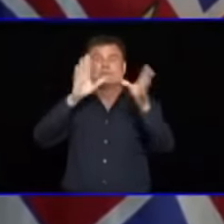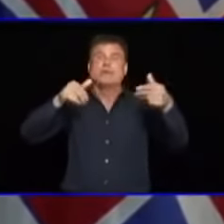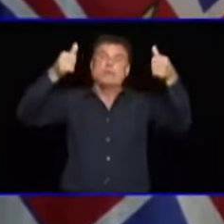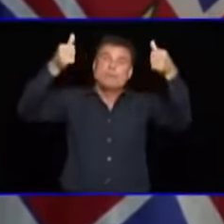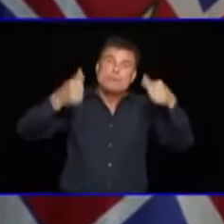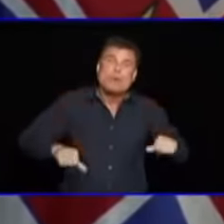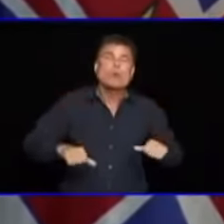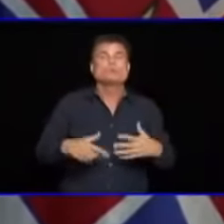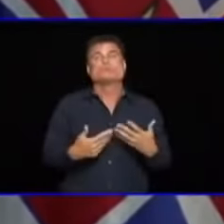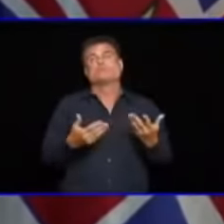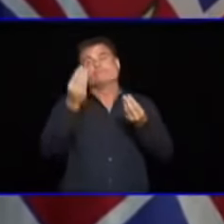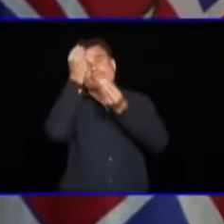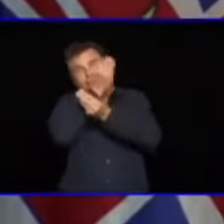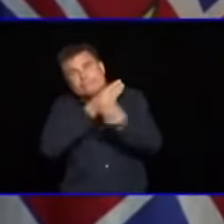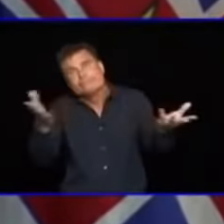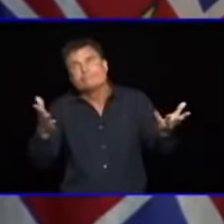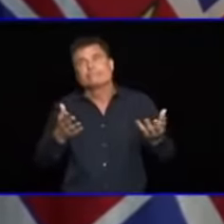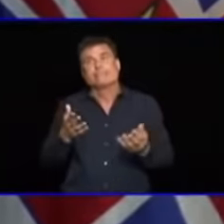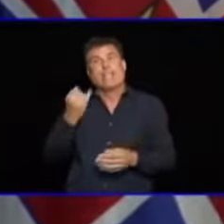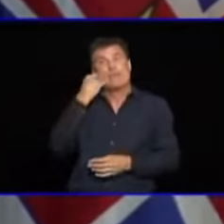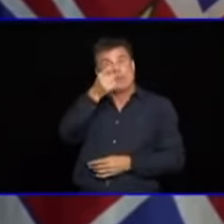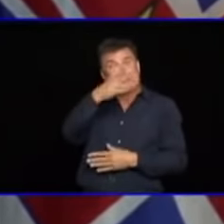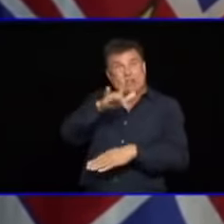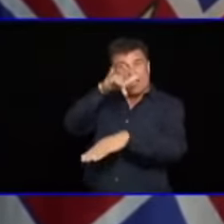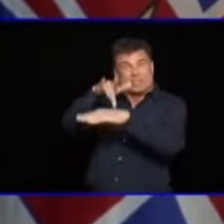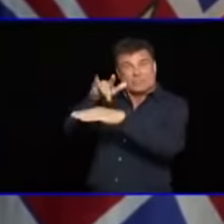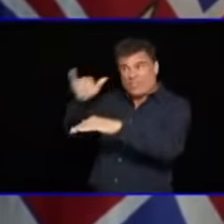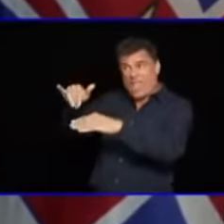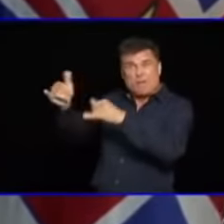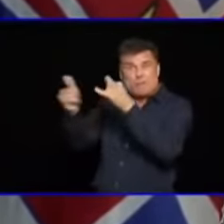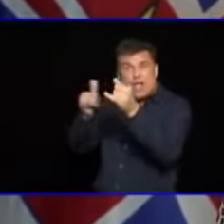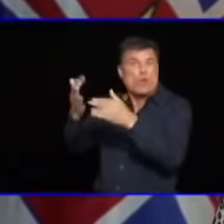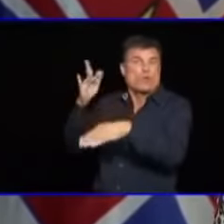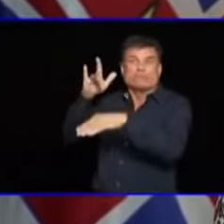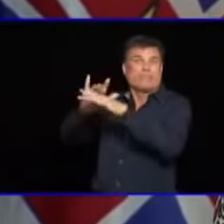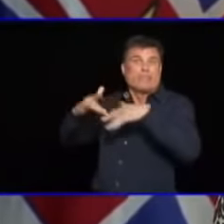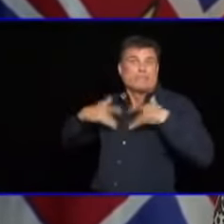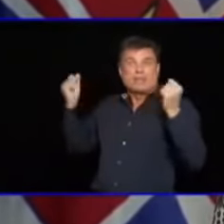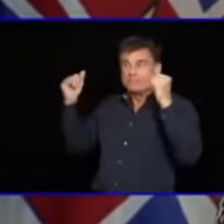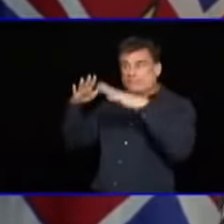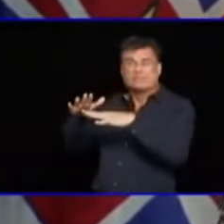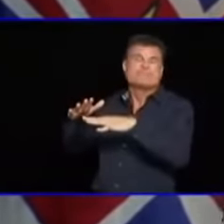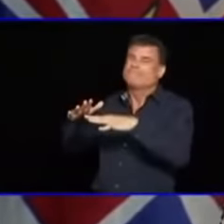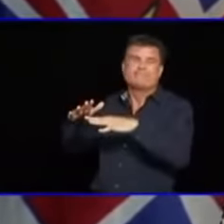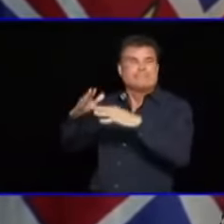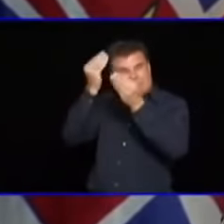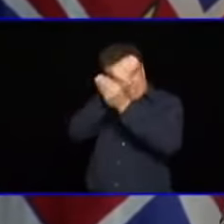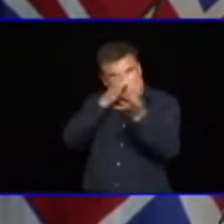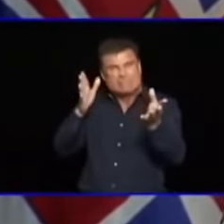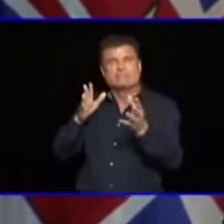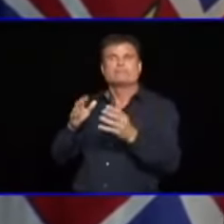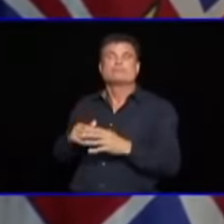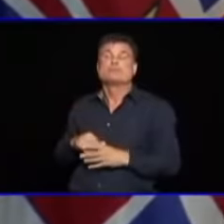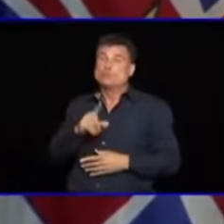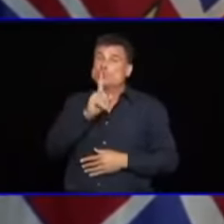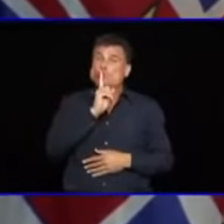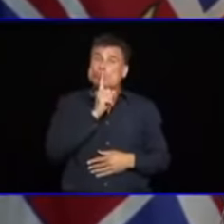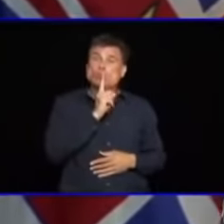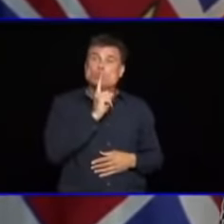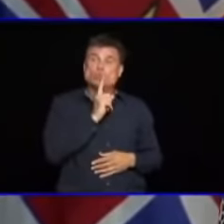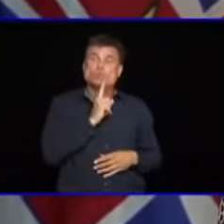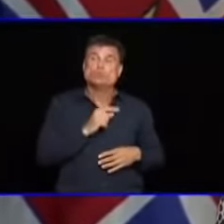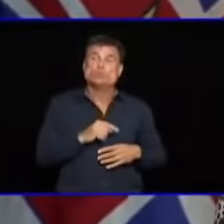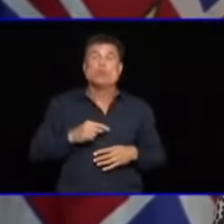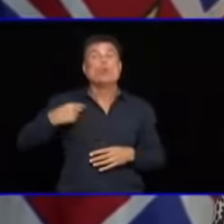way. But the work in public health, we have been focusing on workplaces, and while some of the larger outbreaks have